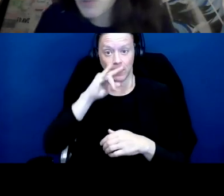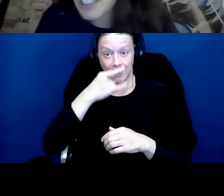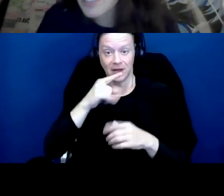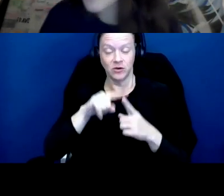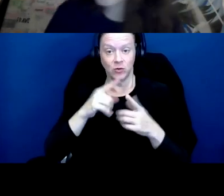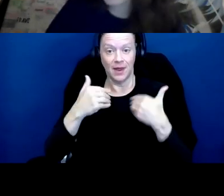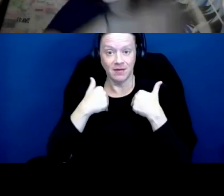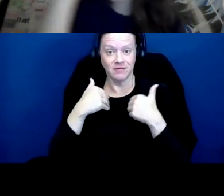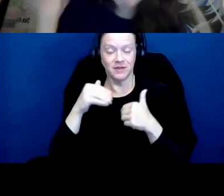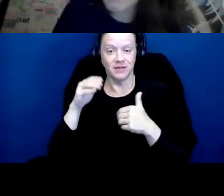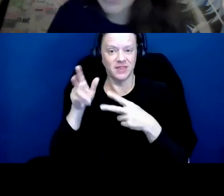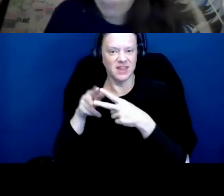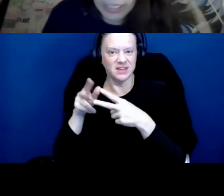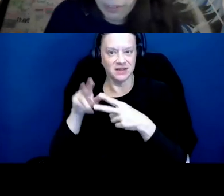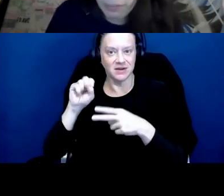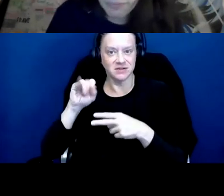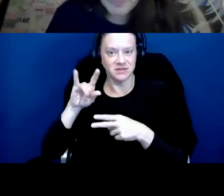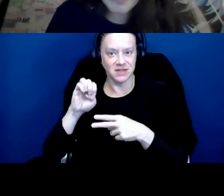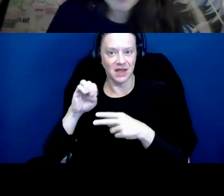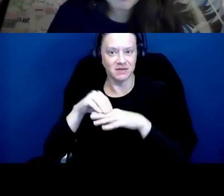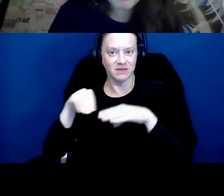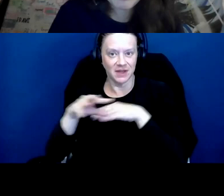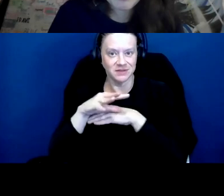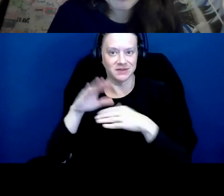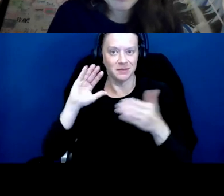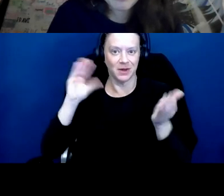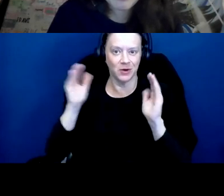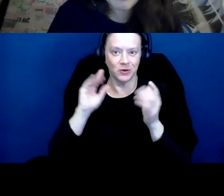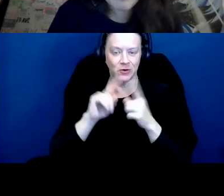get COVID by living life.